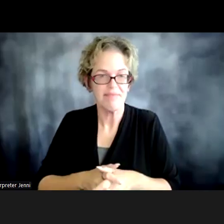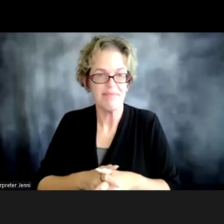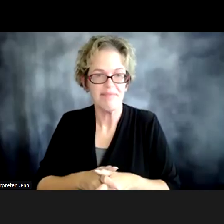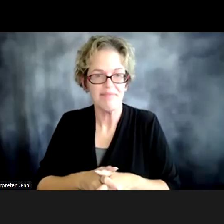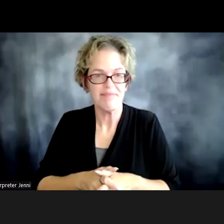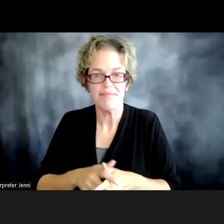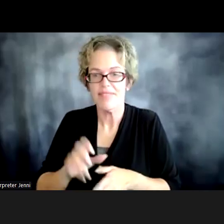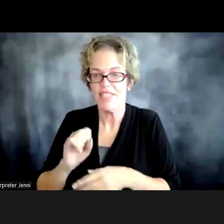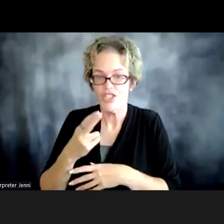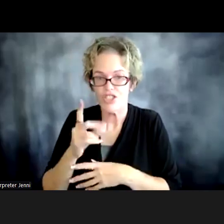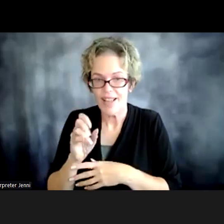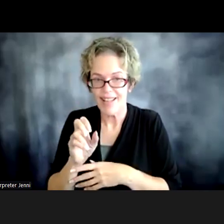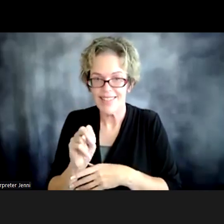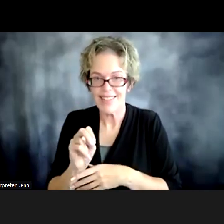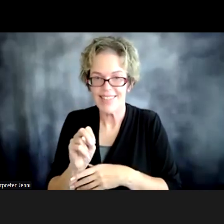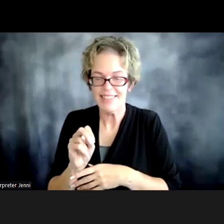And Sheldon, I don't know, I'm not